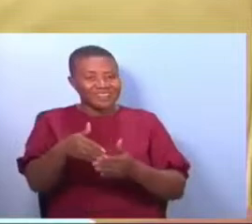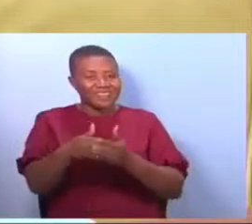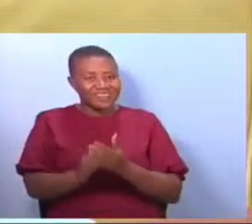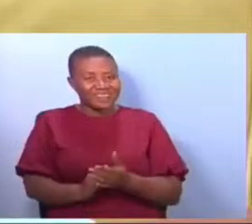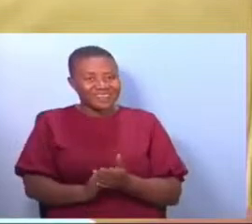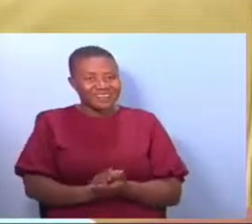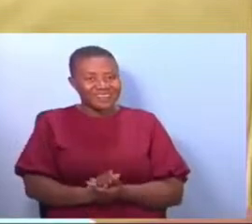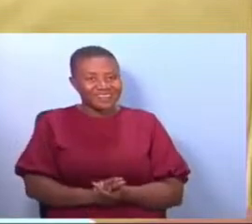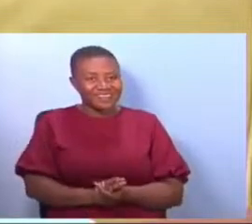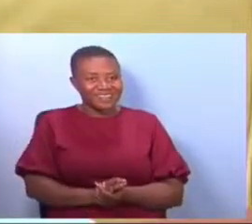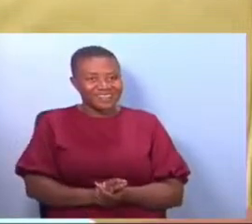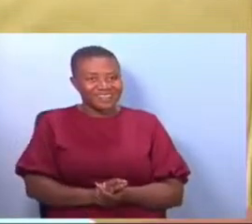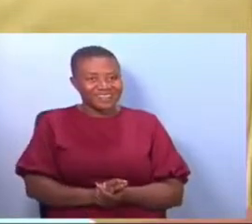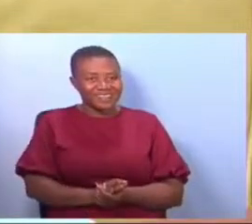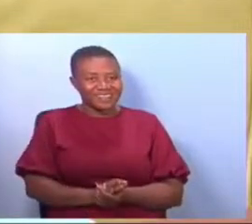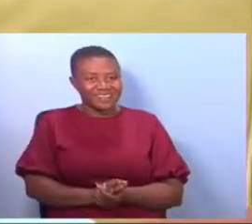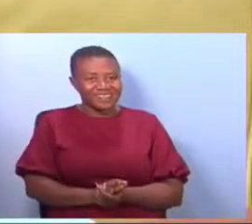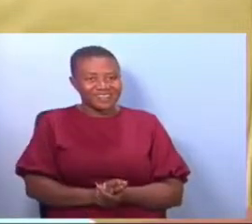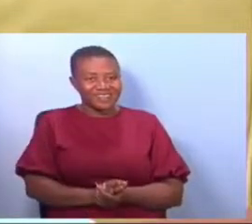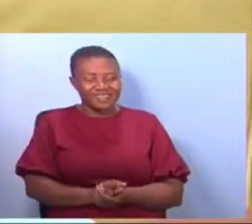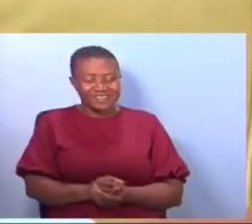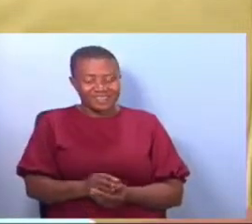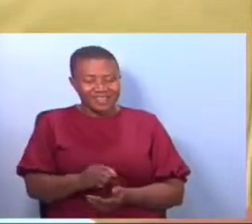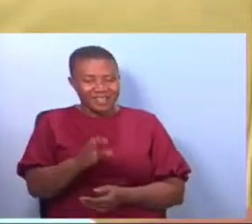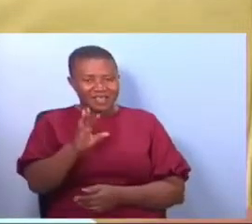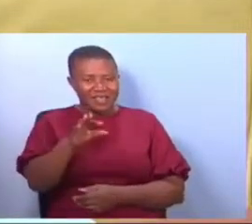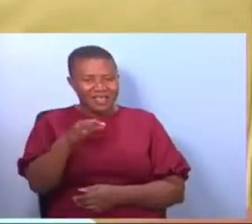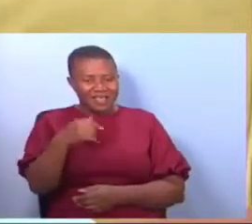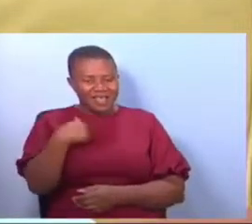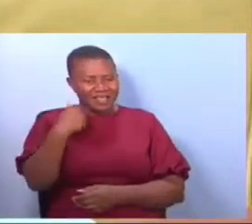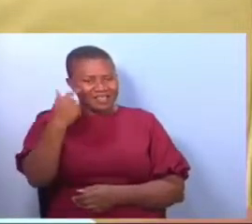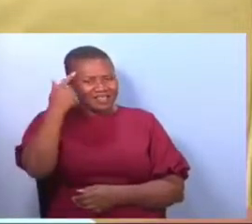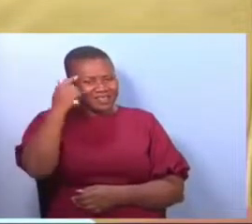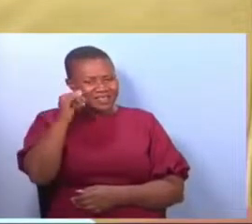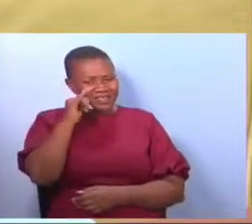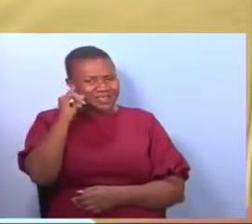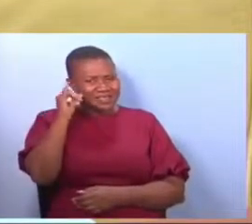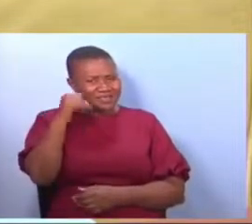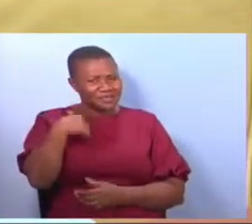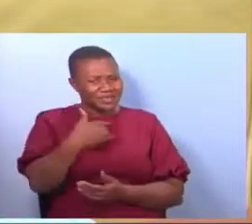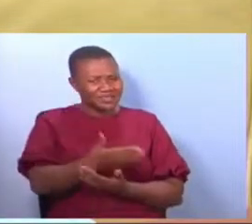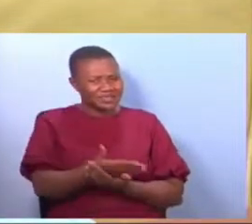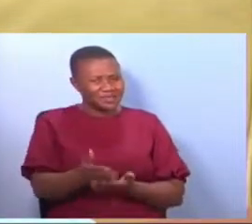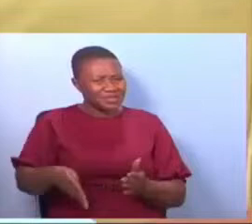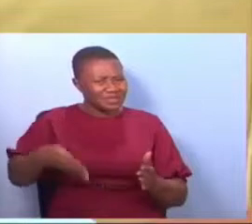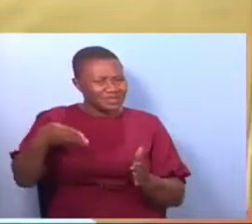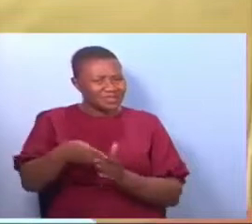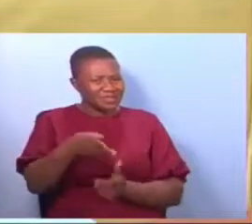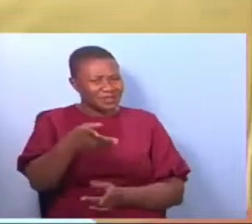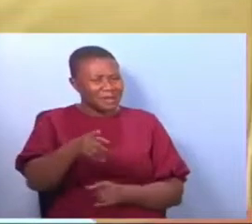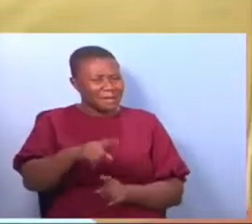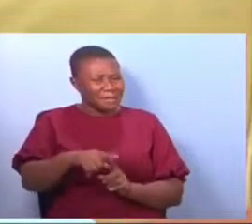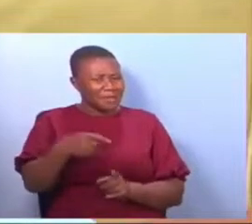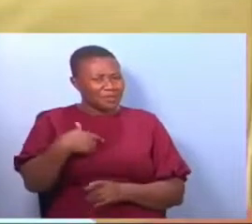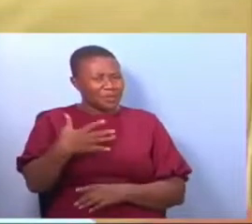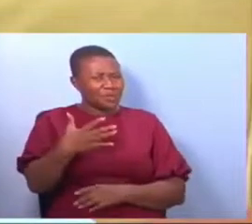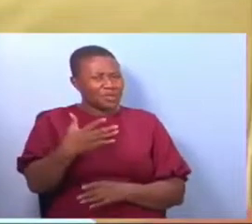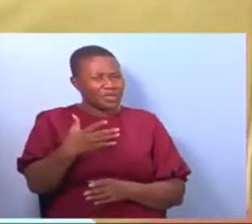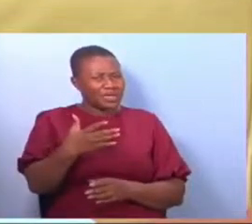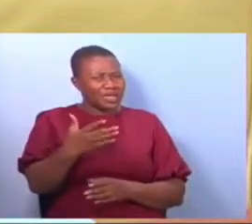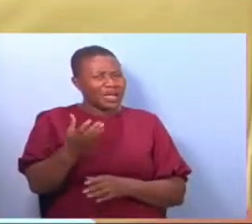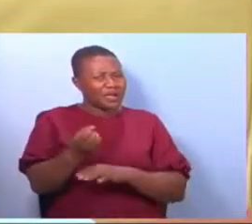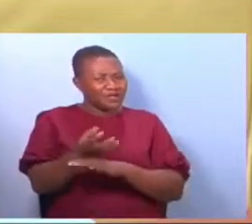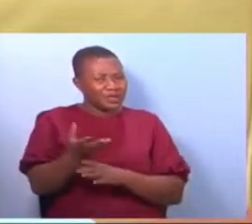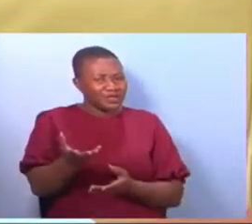and I said, nah, in other words, In other